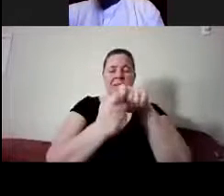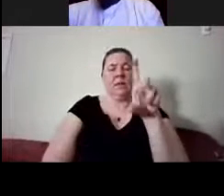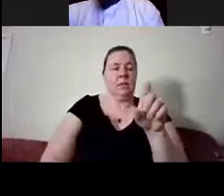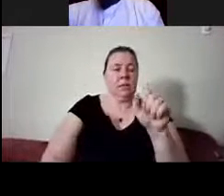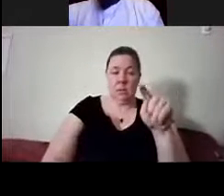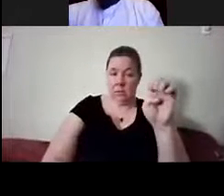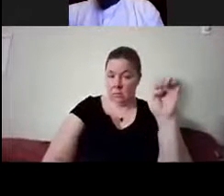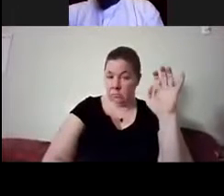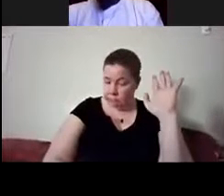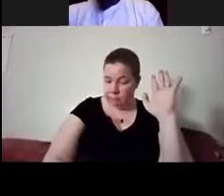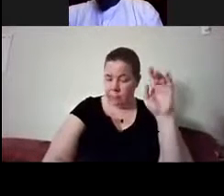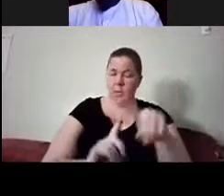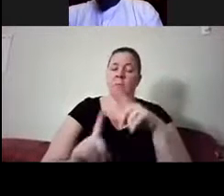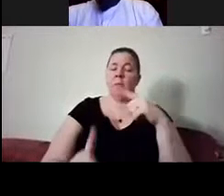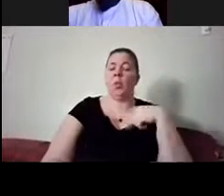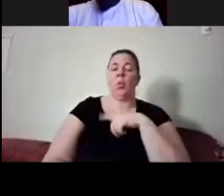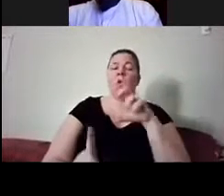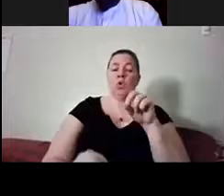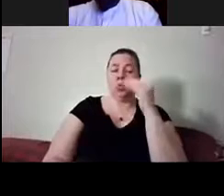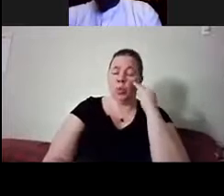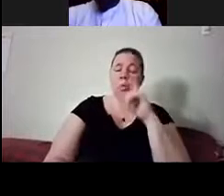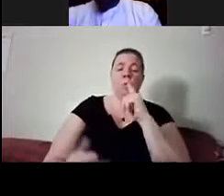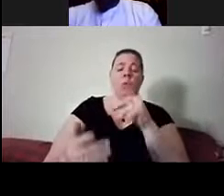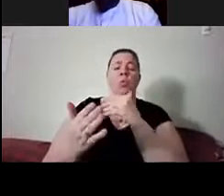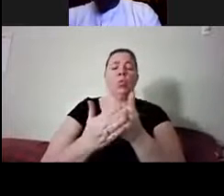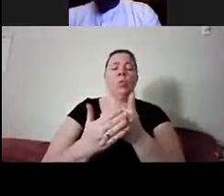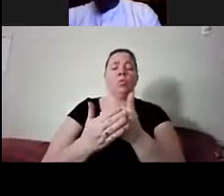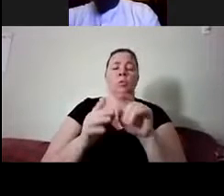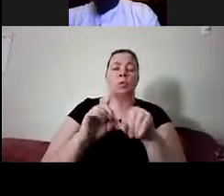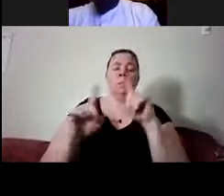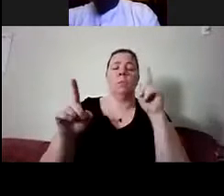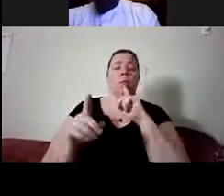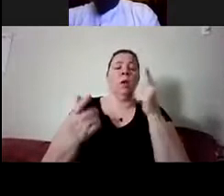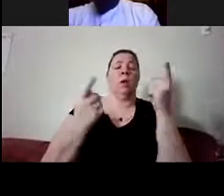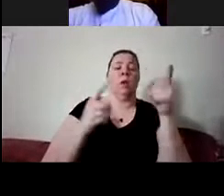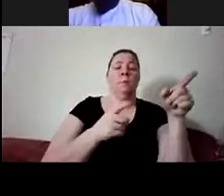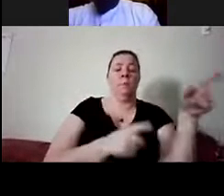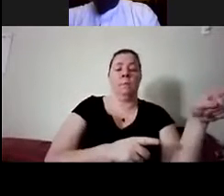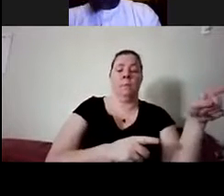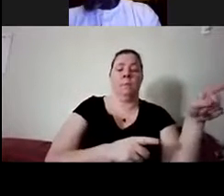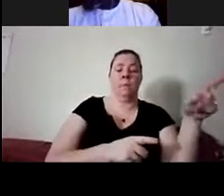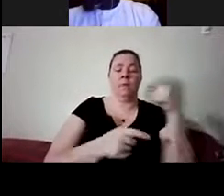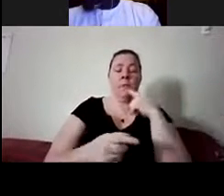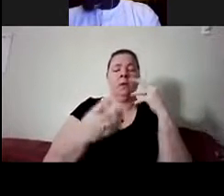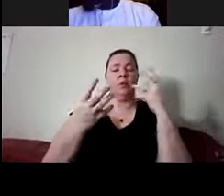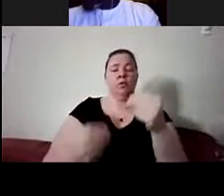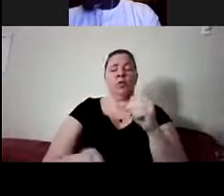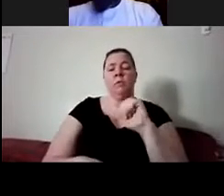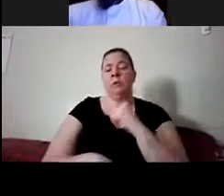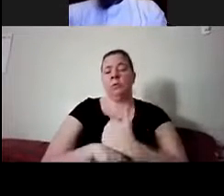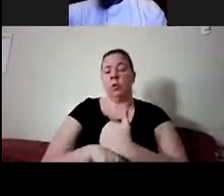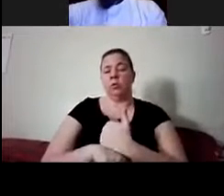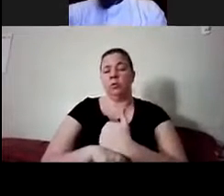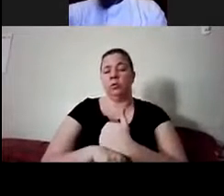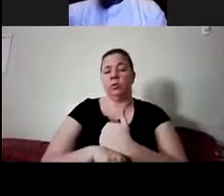know, but we do know that it's very close. Okay, and what's going to happen? We're going to have a soft launch first. Soft launch means